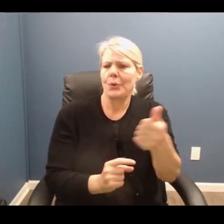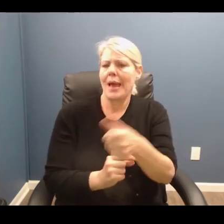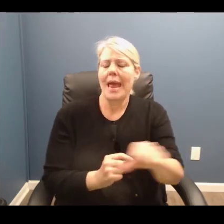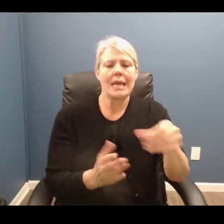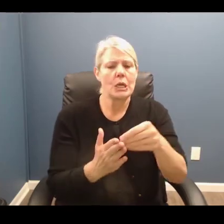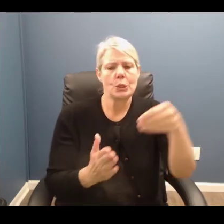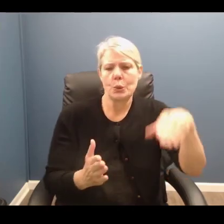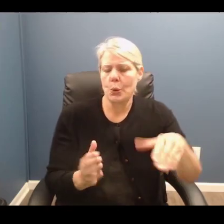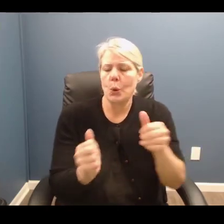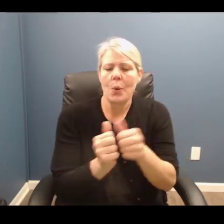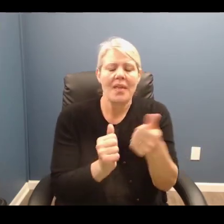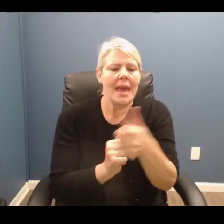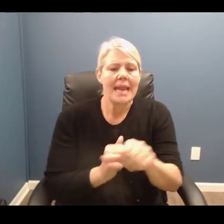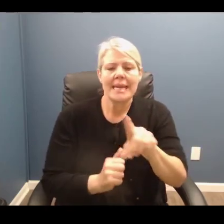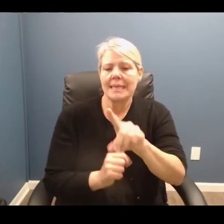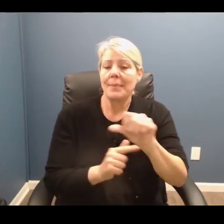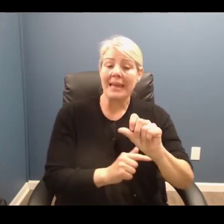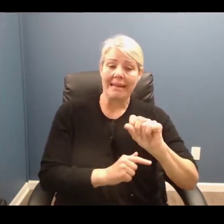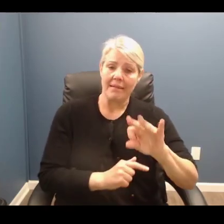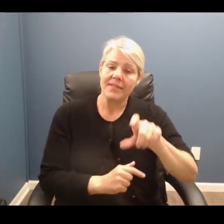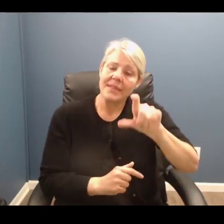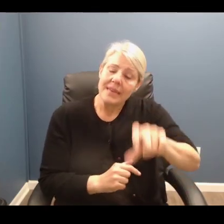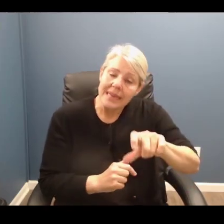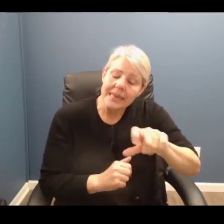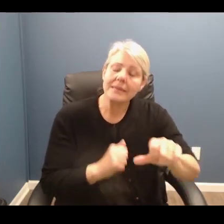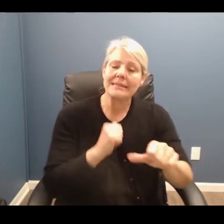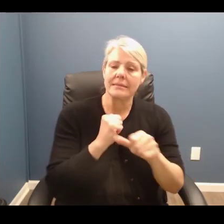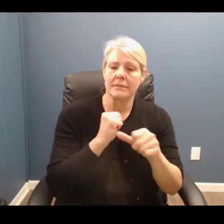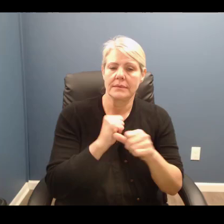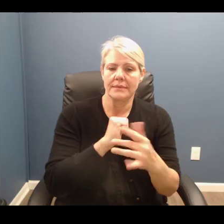category of disability who need assistive technology.